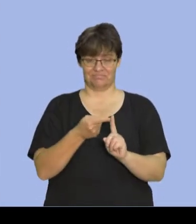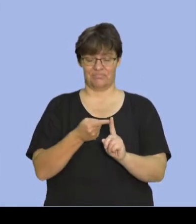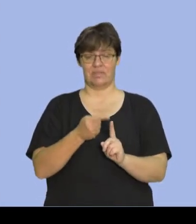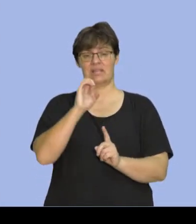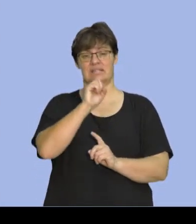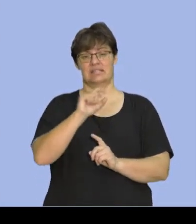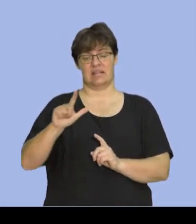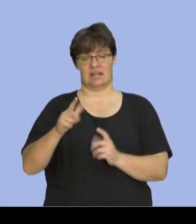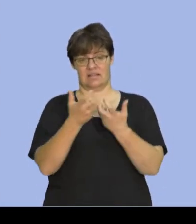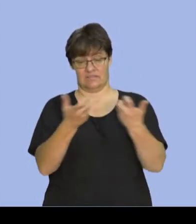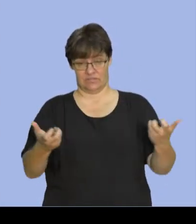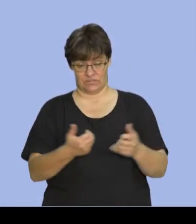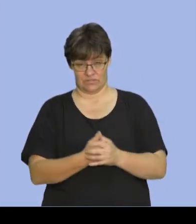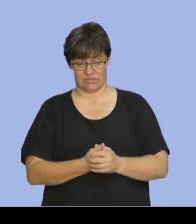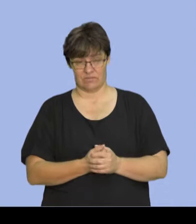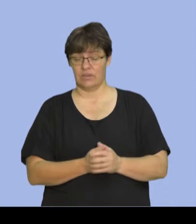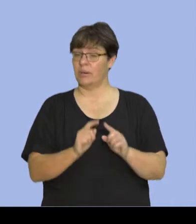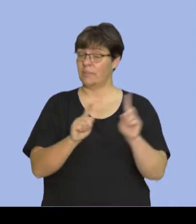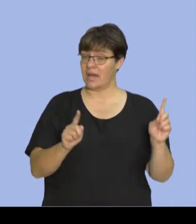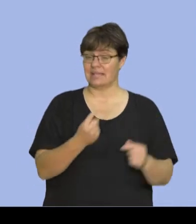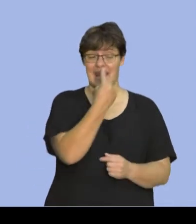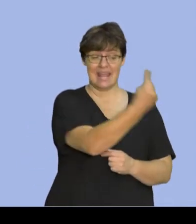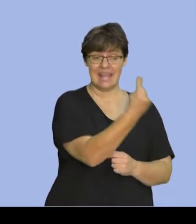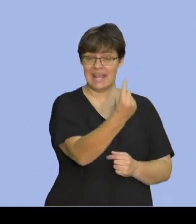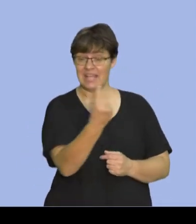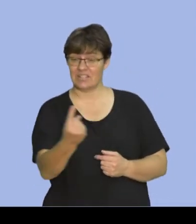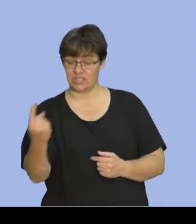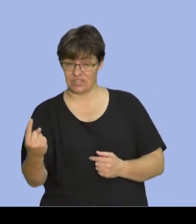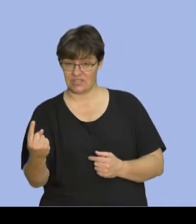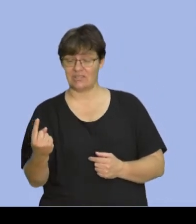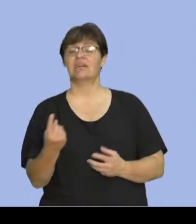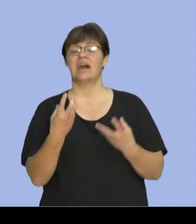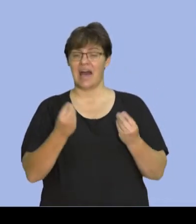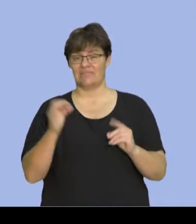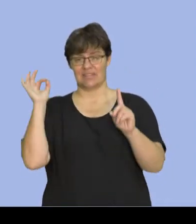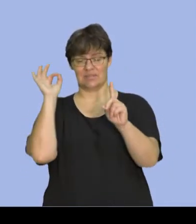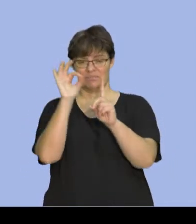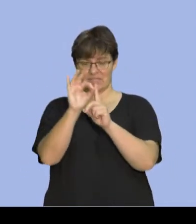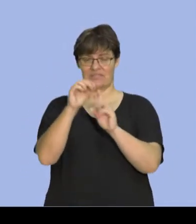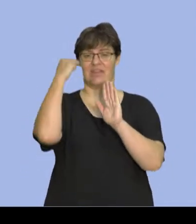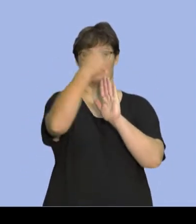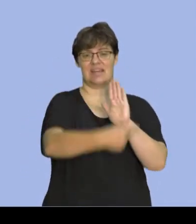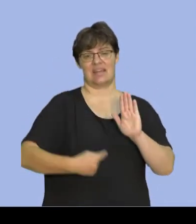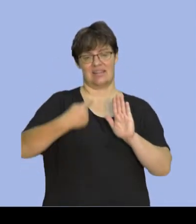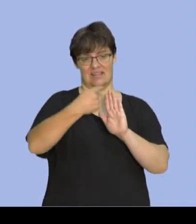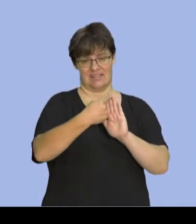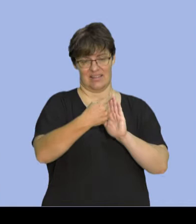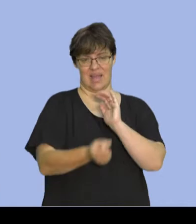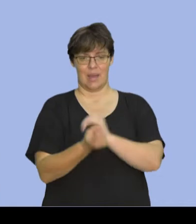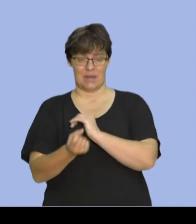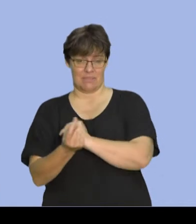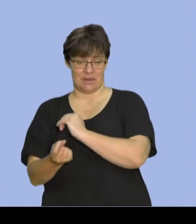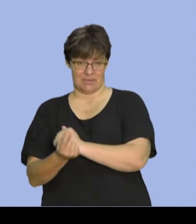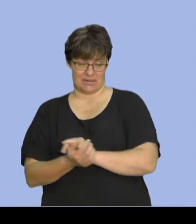division. However, each of these cells undergoes a specific cycle of events, and